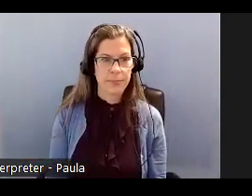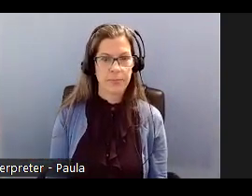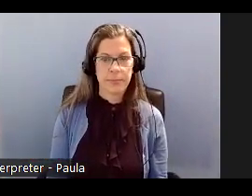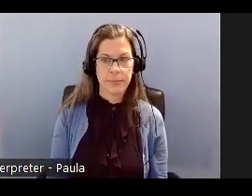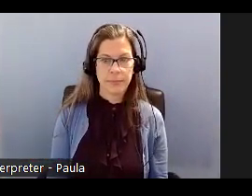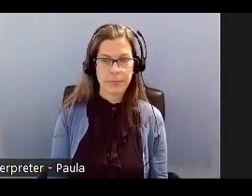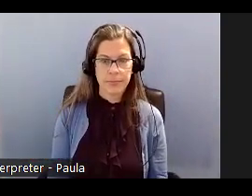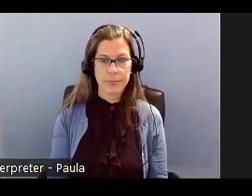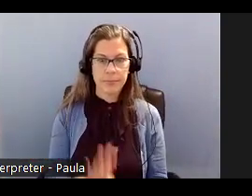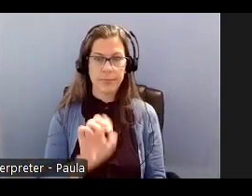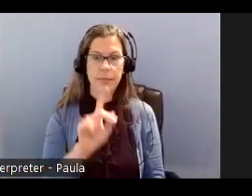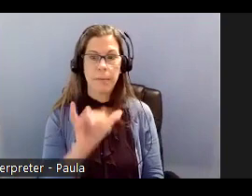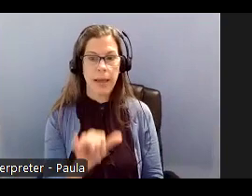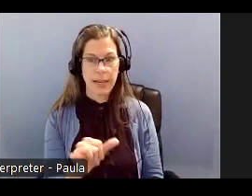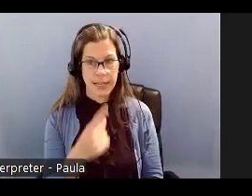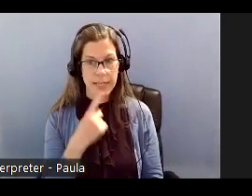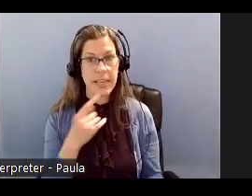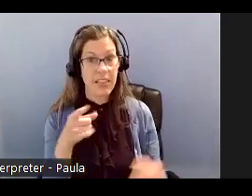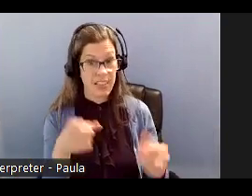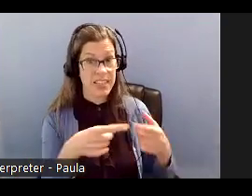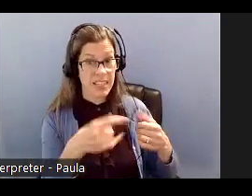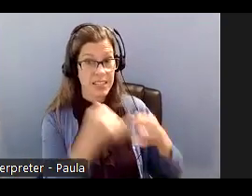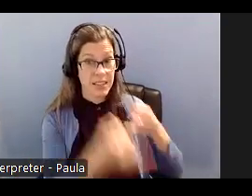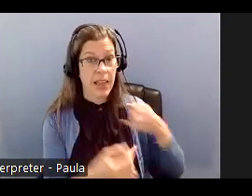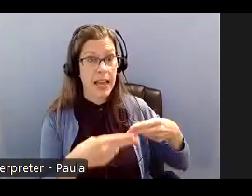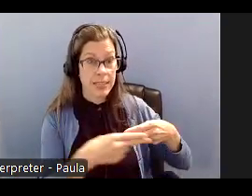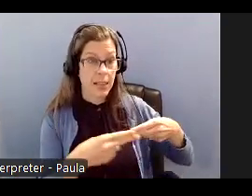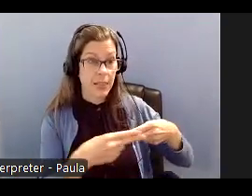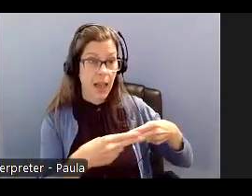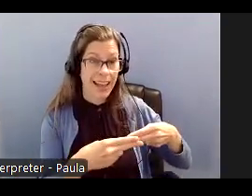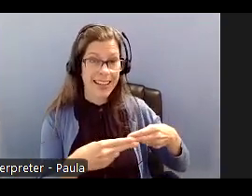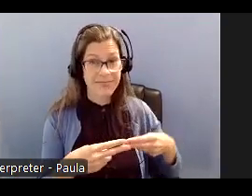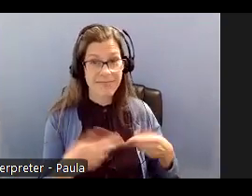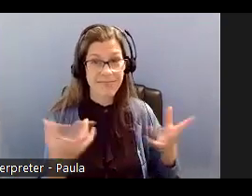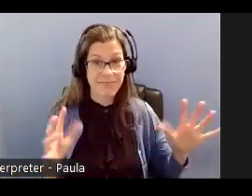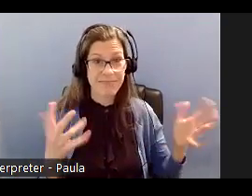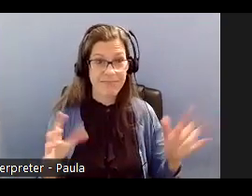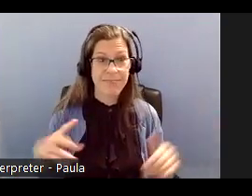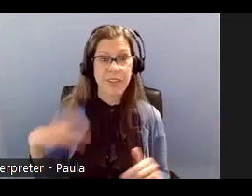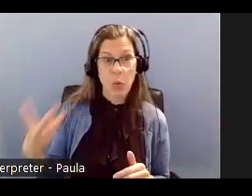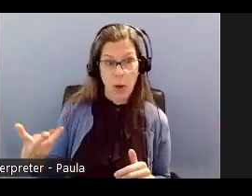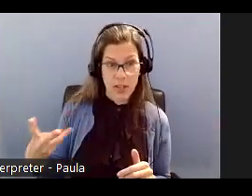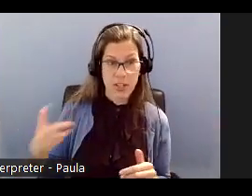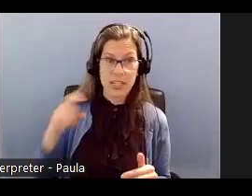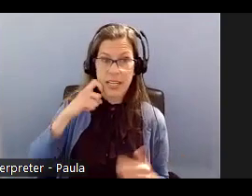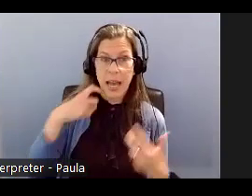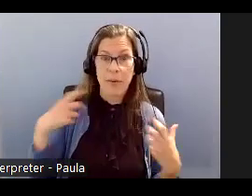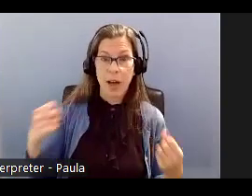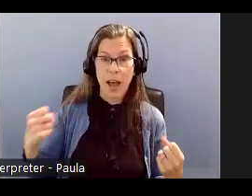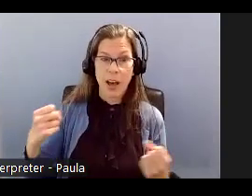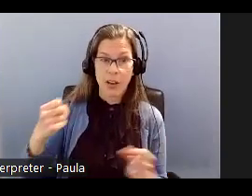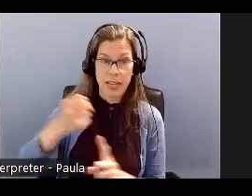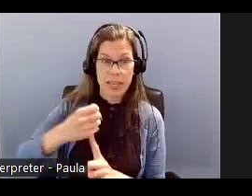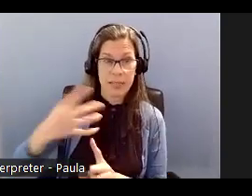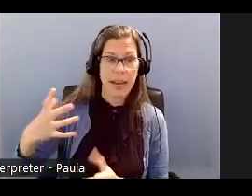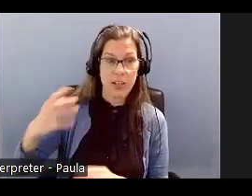I think we are on the last slide, Sarah. So I will note that the Washington Apple Health expansion email address is